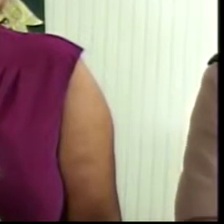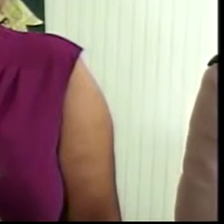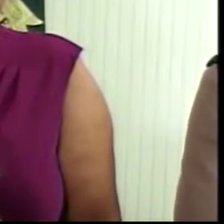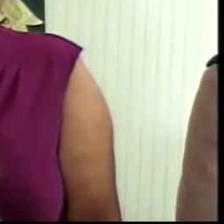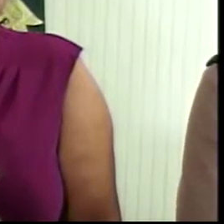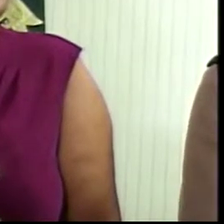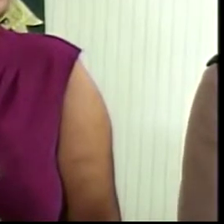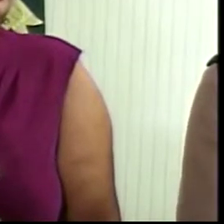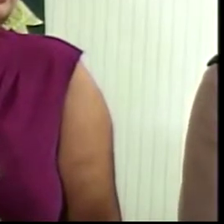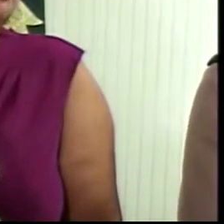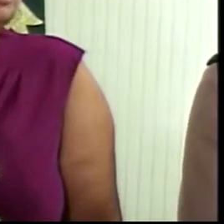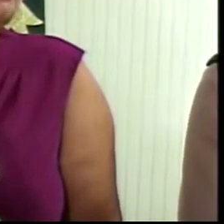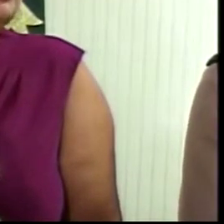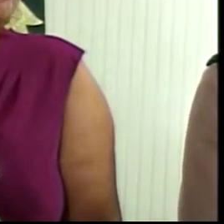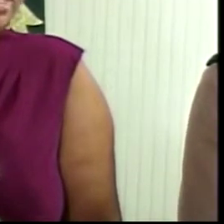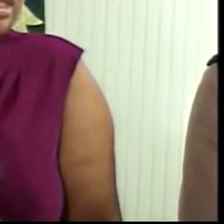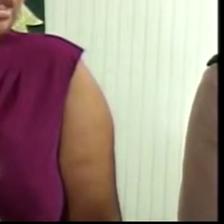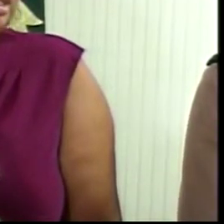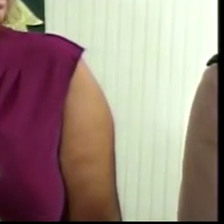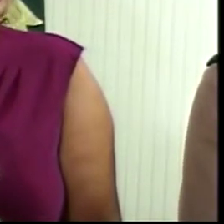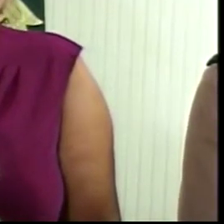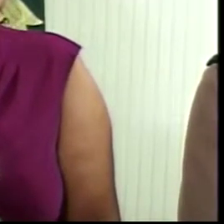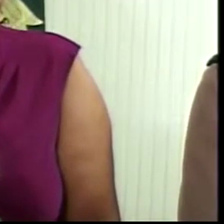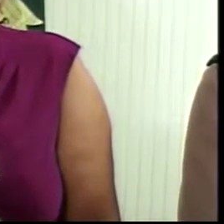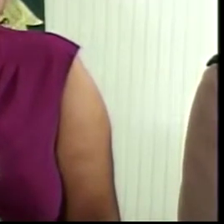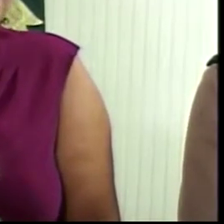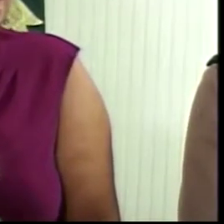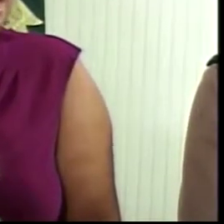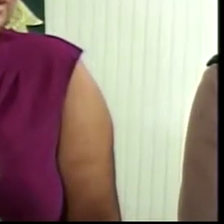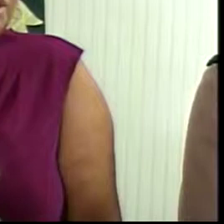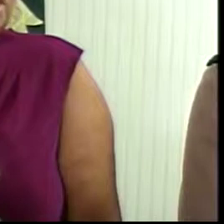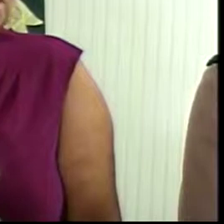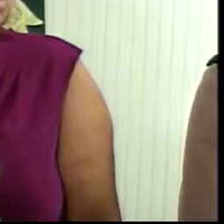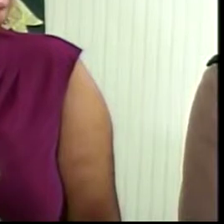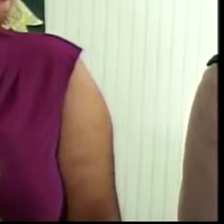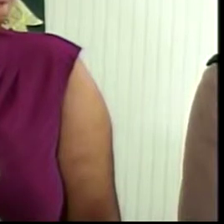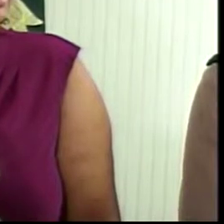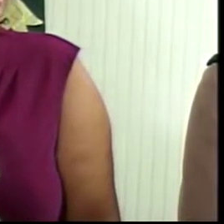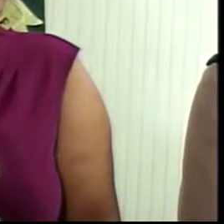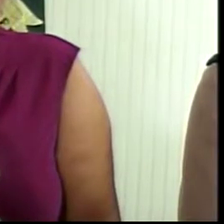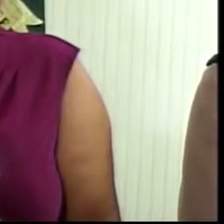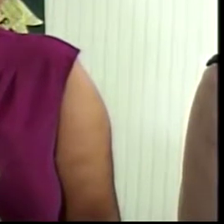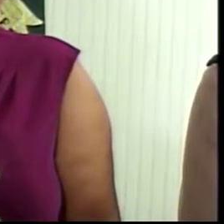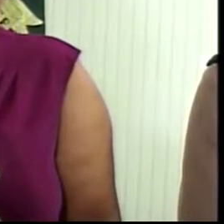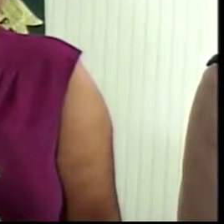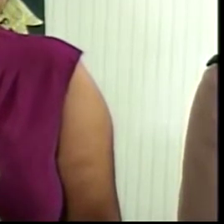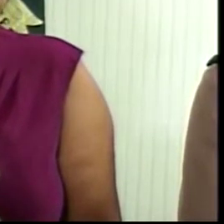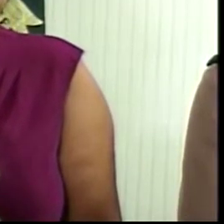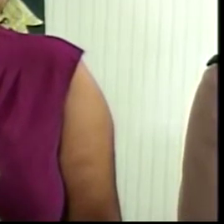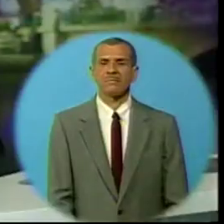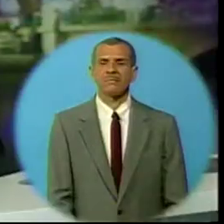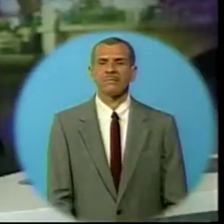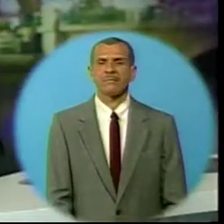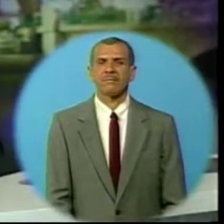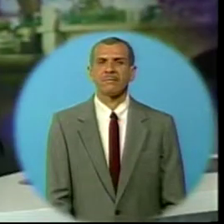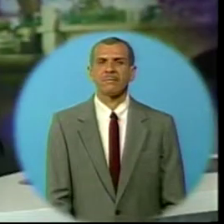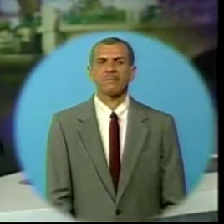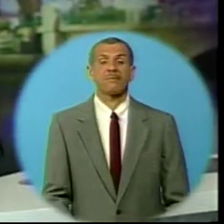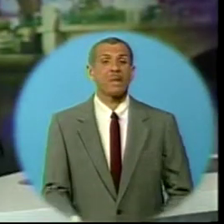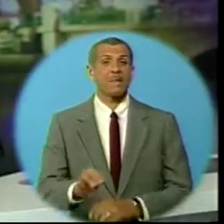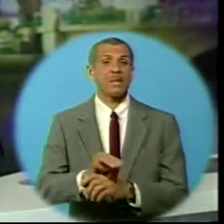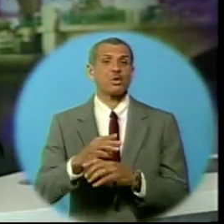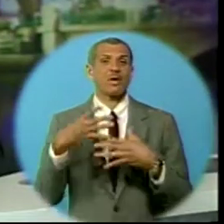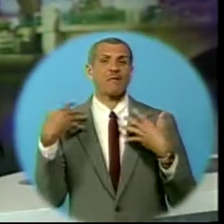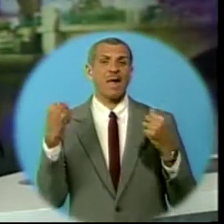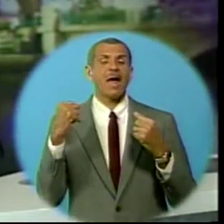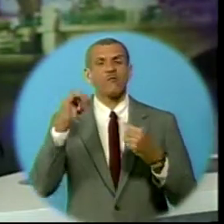exhibiting hemorrhagic symptoms, but the pain, especially the joint pain, can be crippling. Minister of